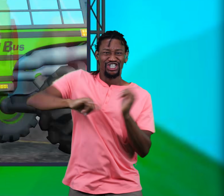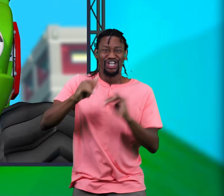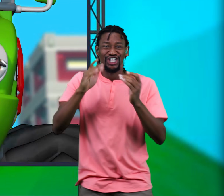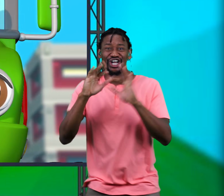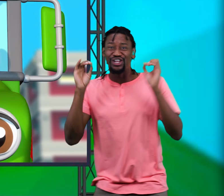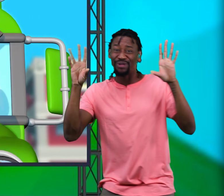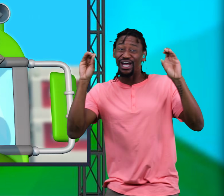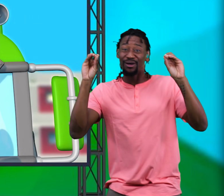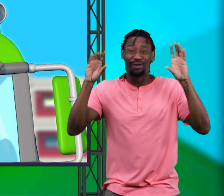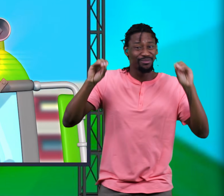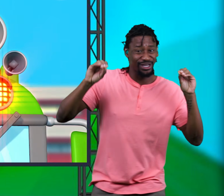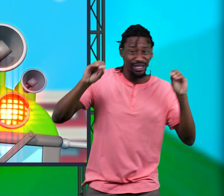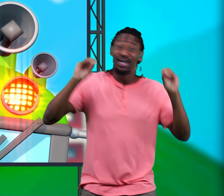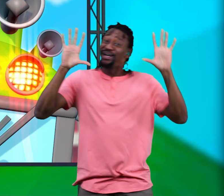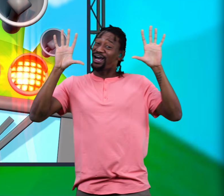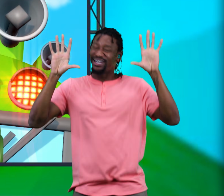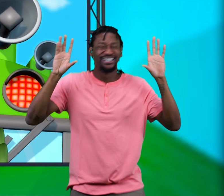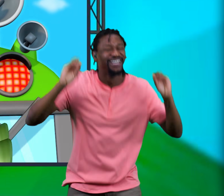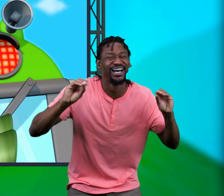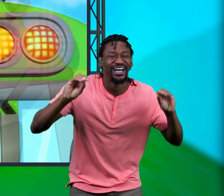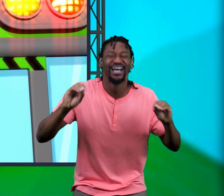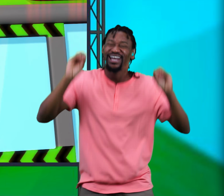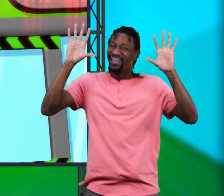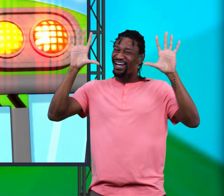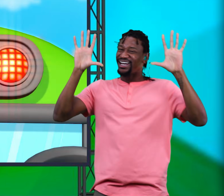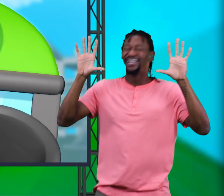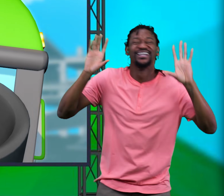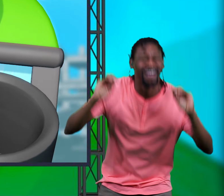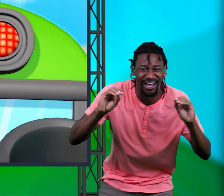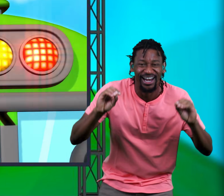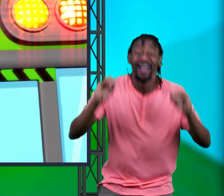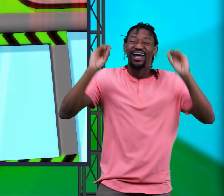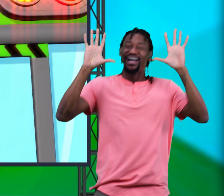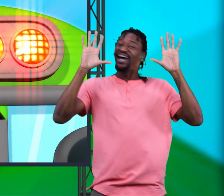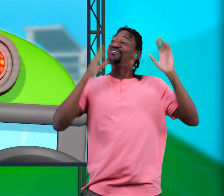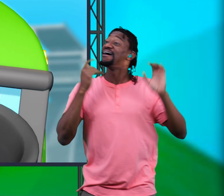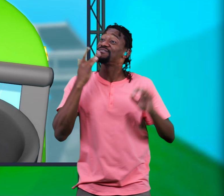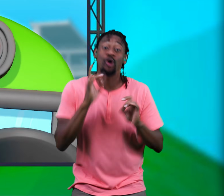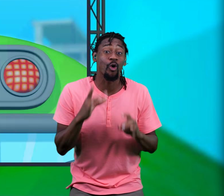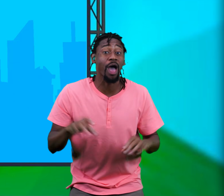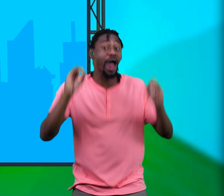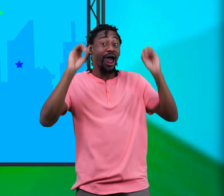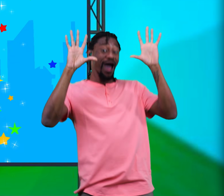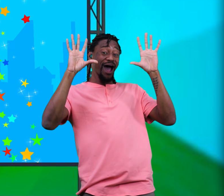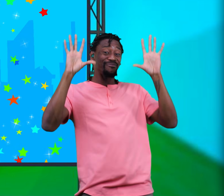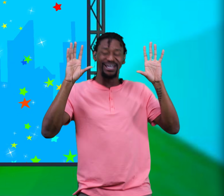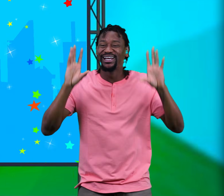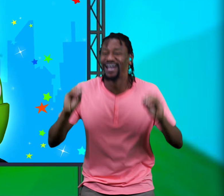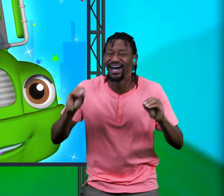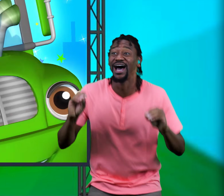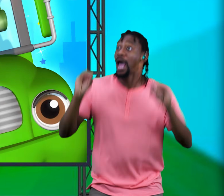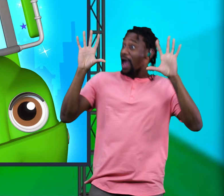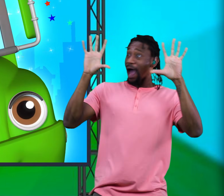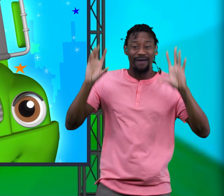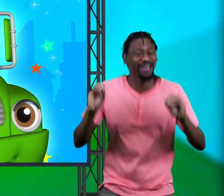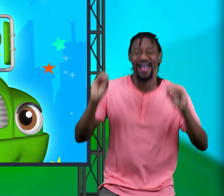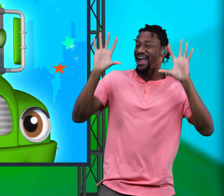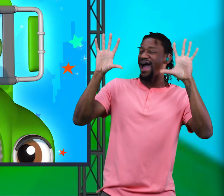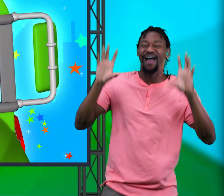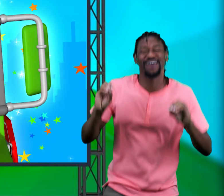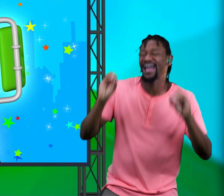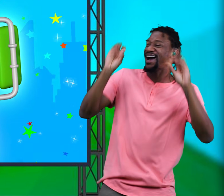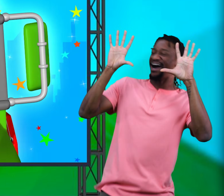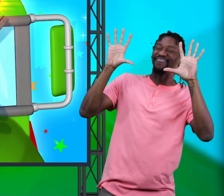The lights on the bus go on and off, on and off, on and off. The lights on the bus go on and